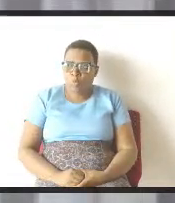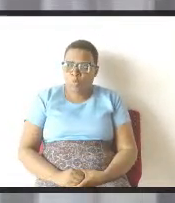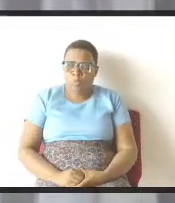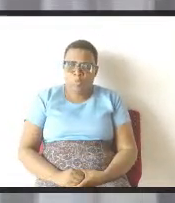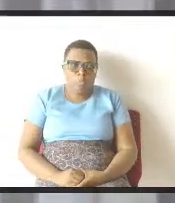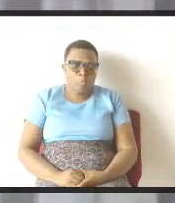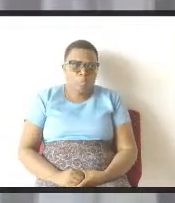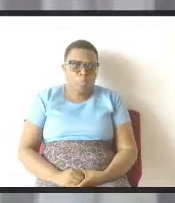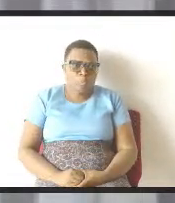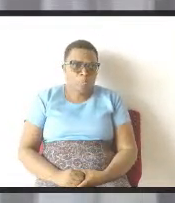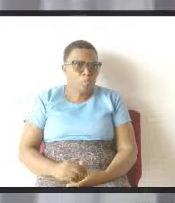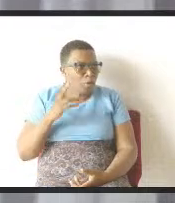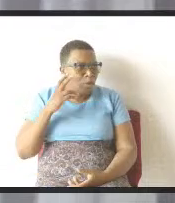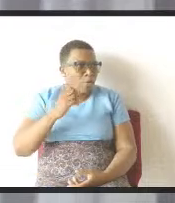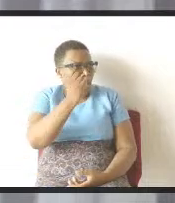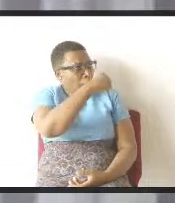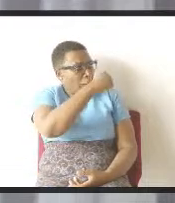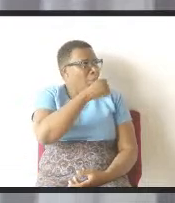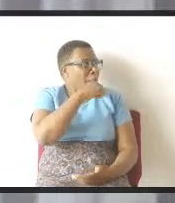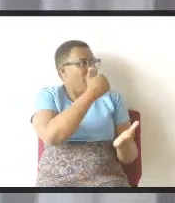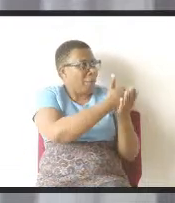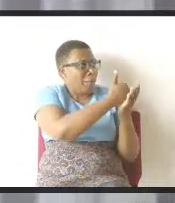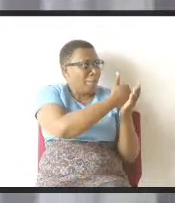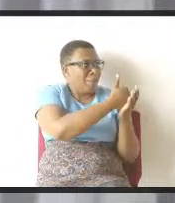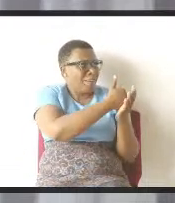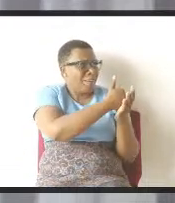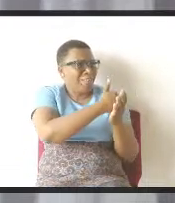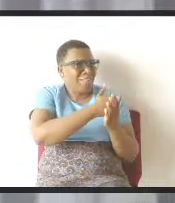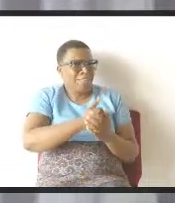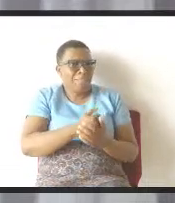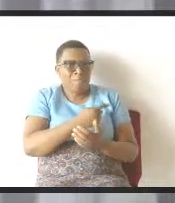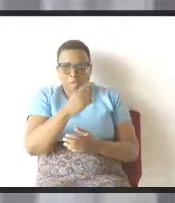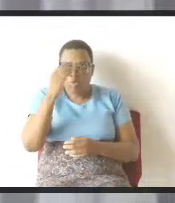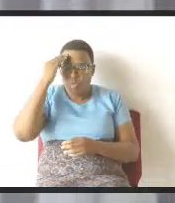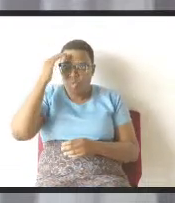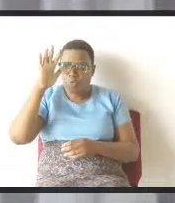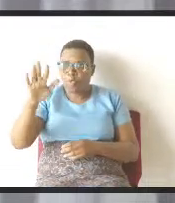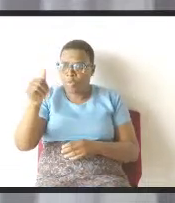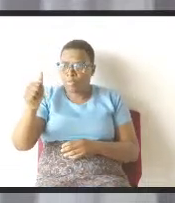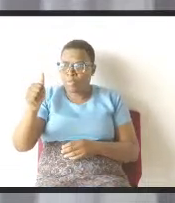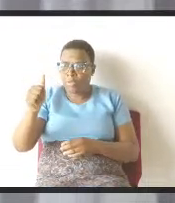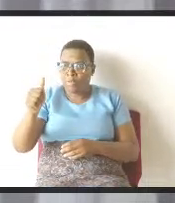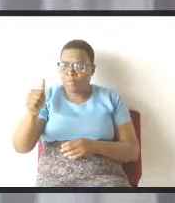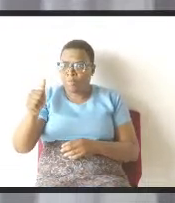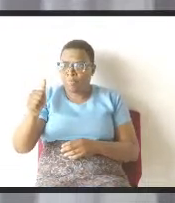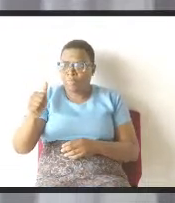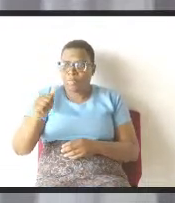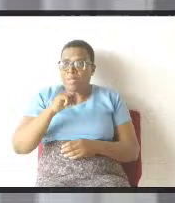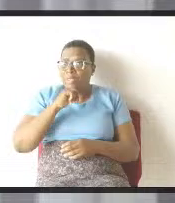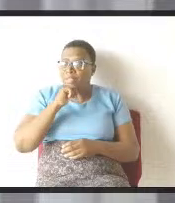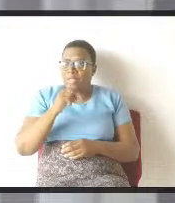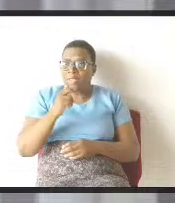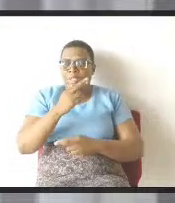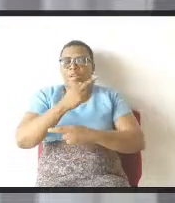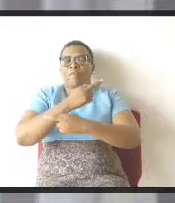Am I hearing some amen? Have you discovered that for yourself? It's not a laid-back